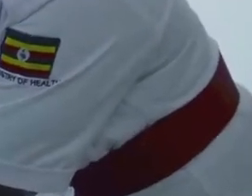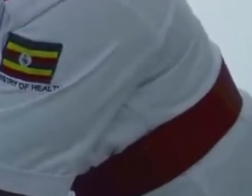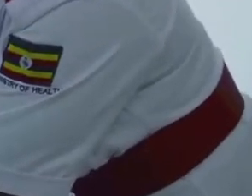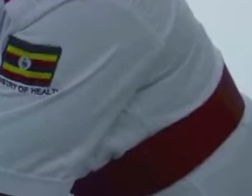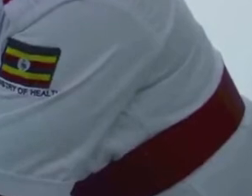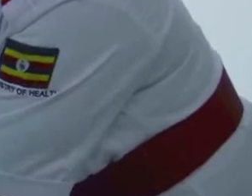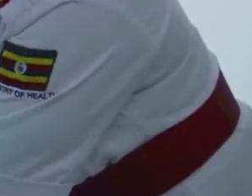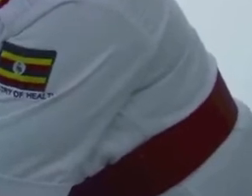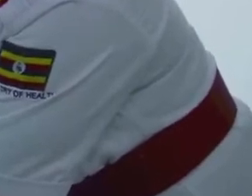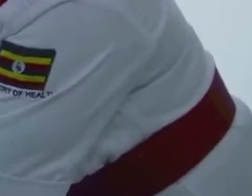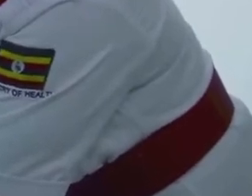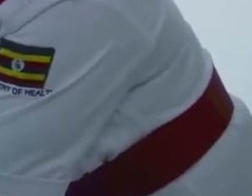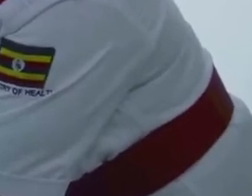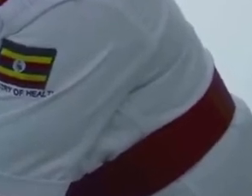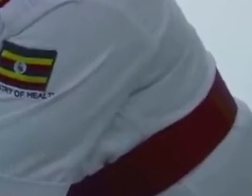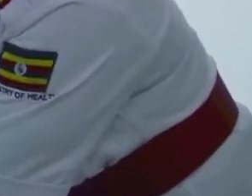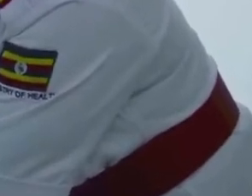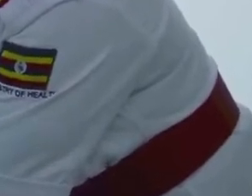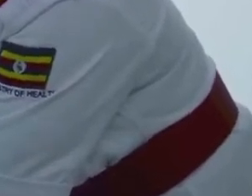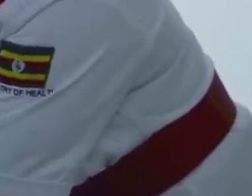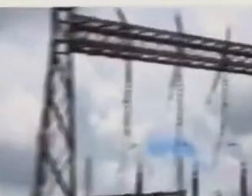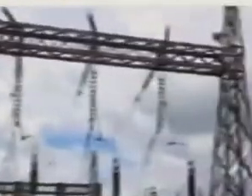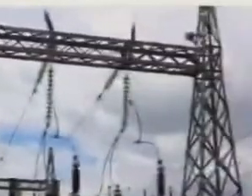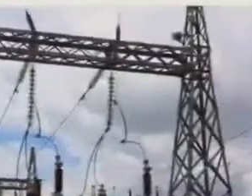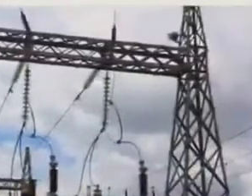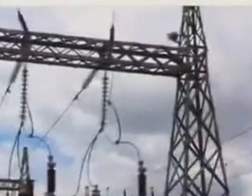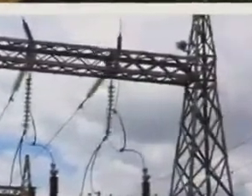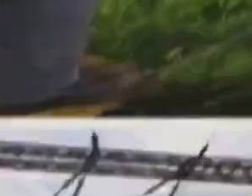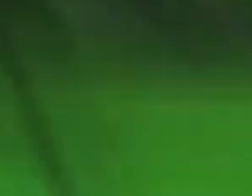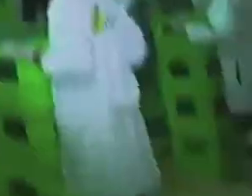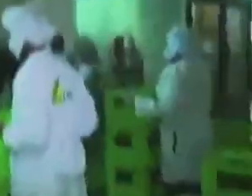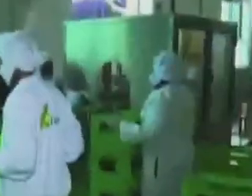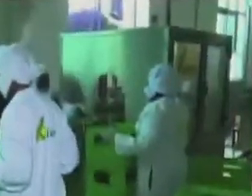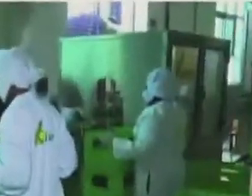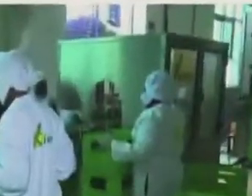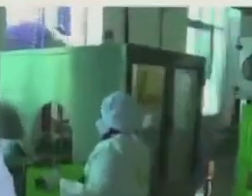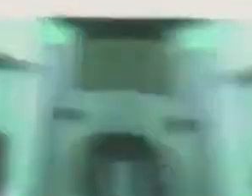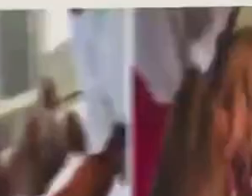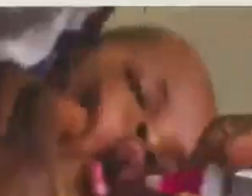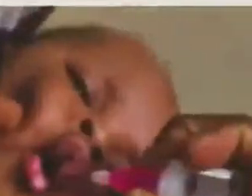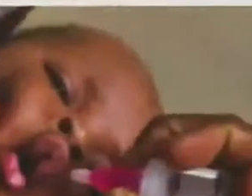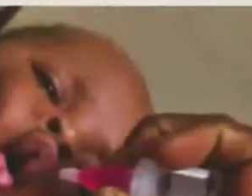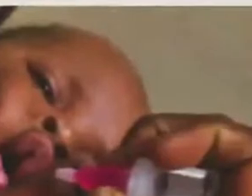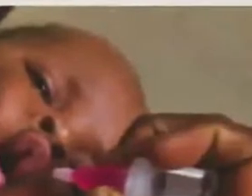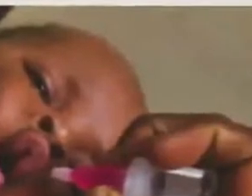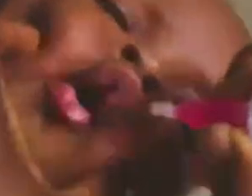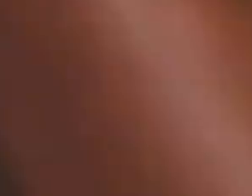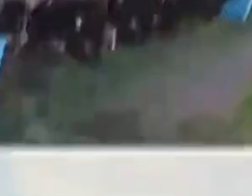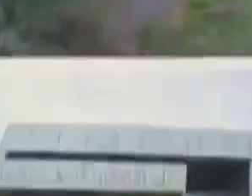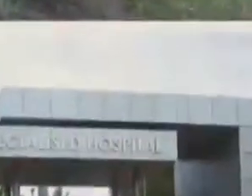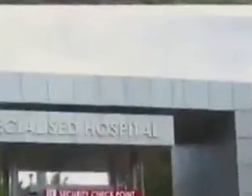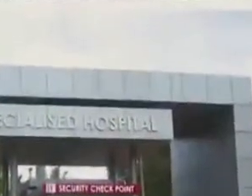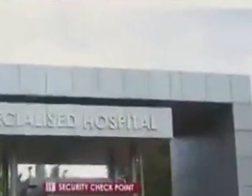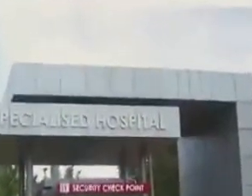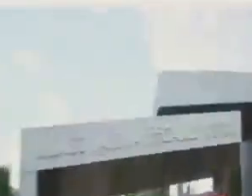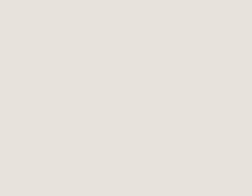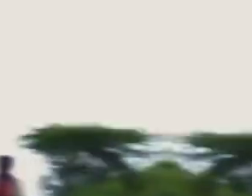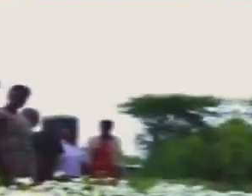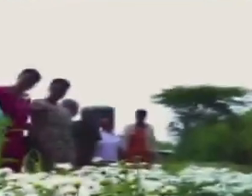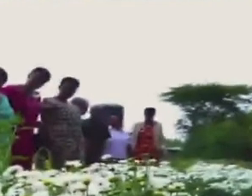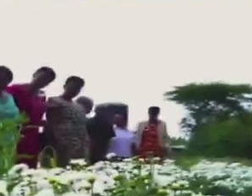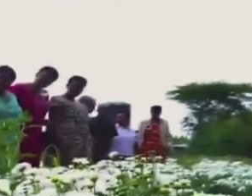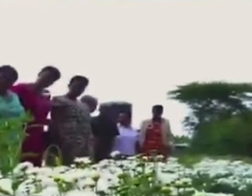days with the help of specialized equipment, thanks to the reliable electricity, which has also been extended throughout the